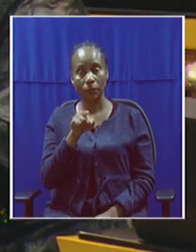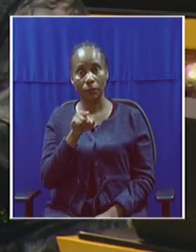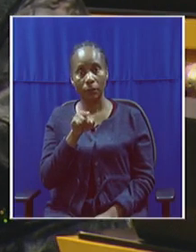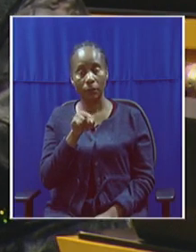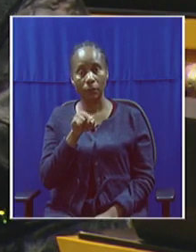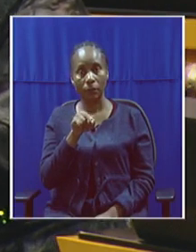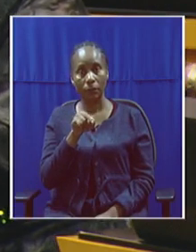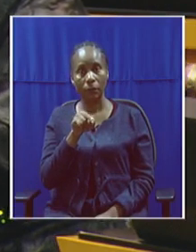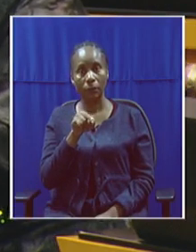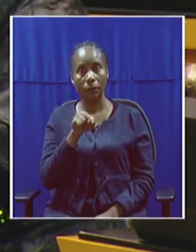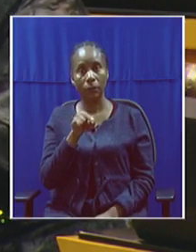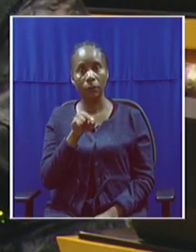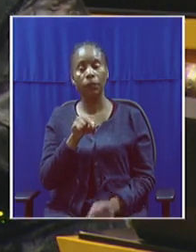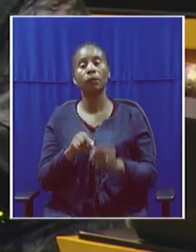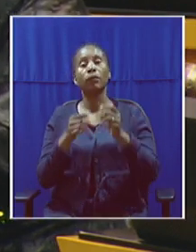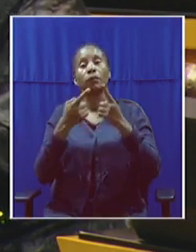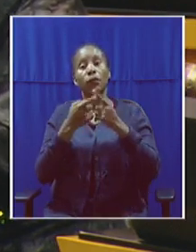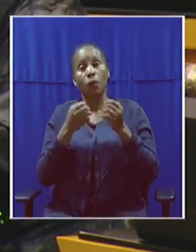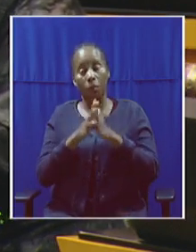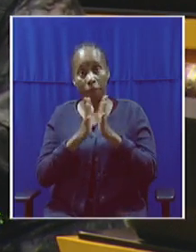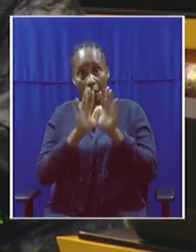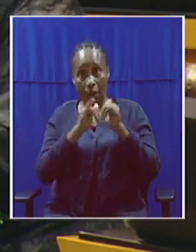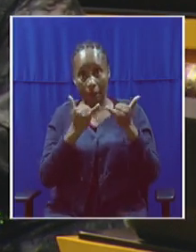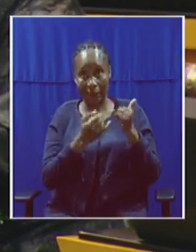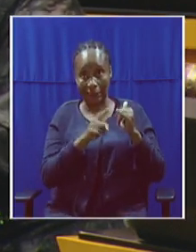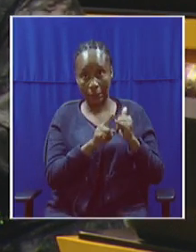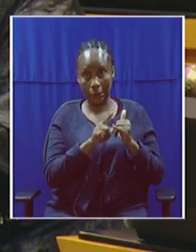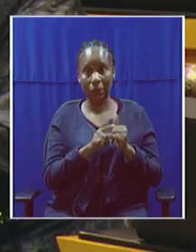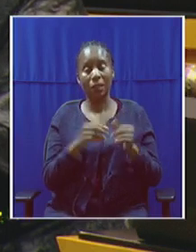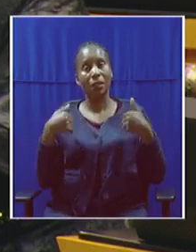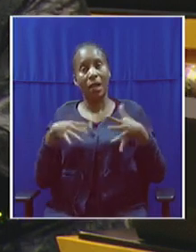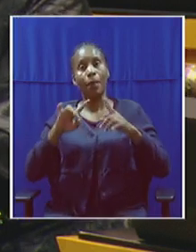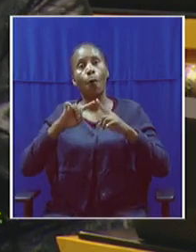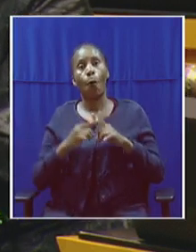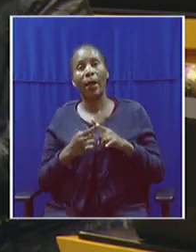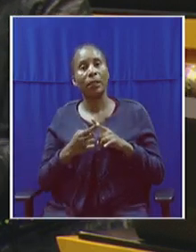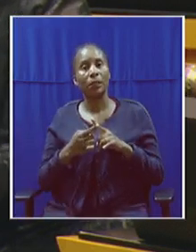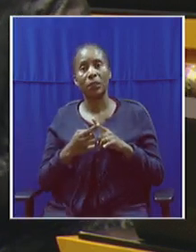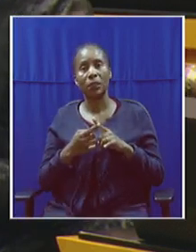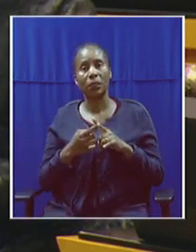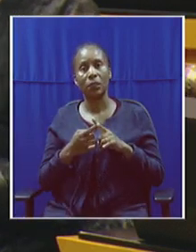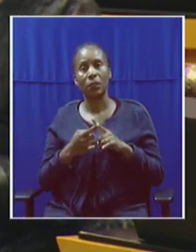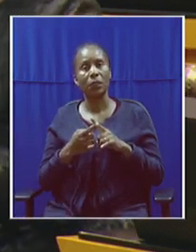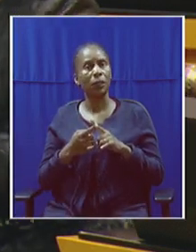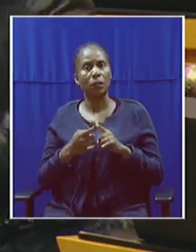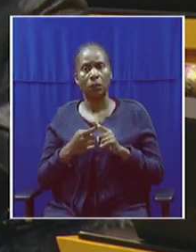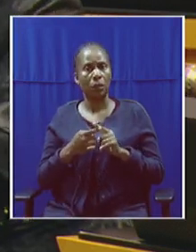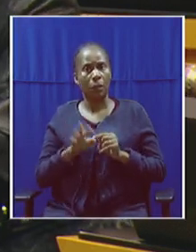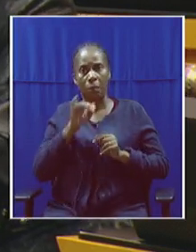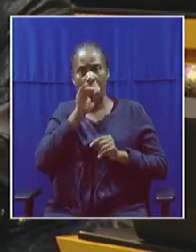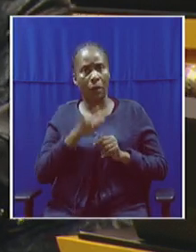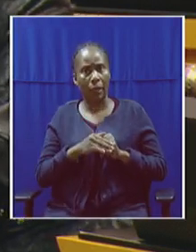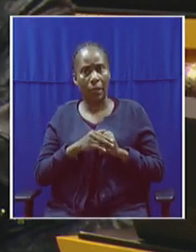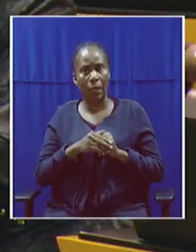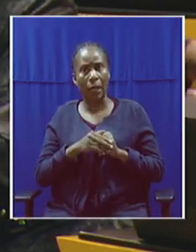renewable uh company the starting point cannot be cellation of contracts it's a